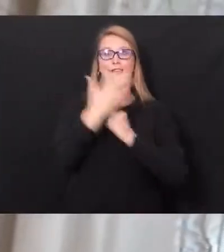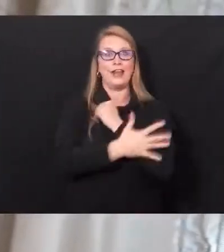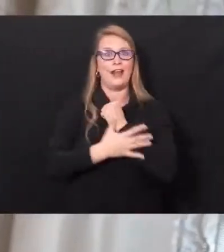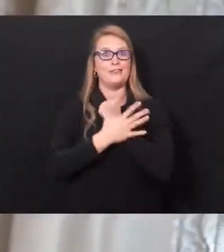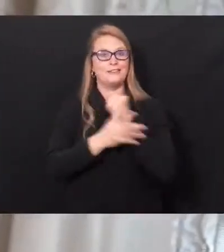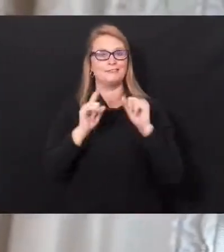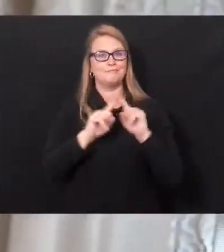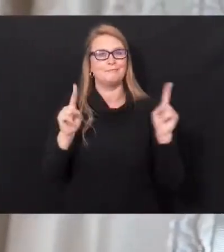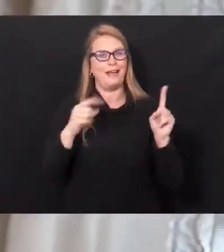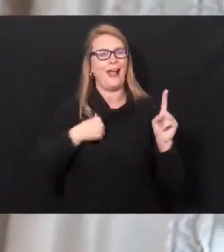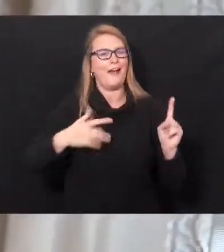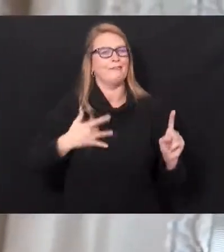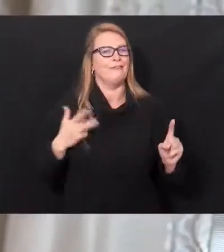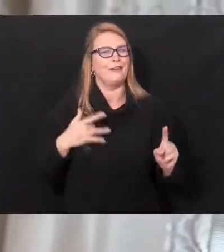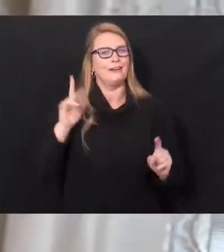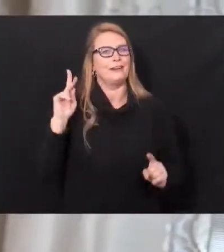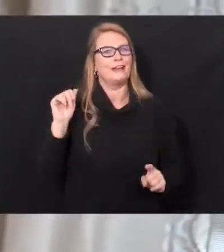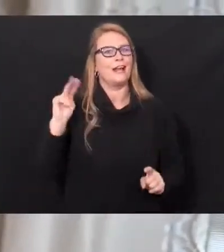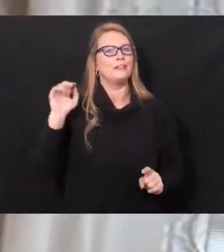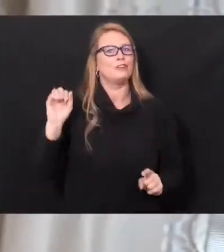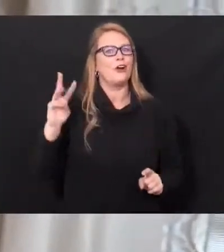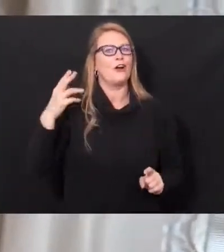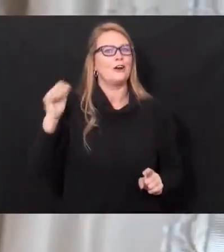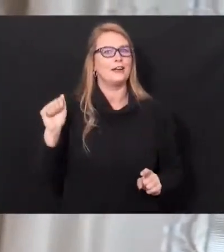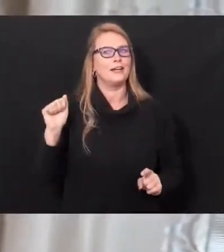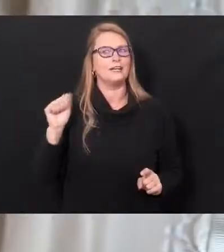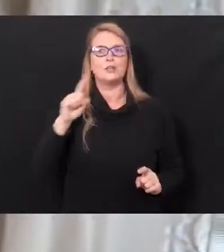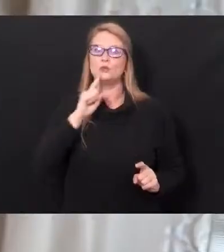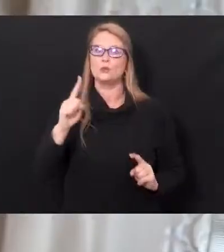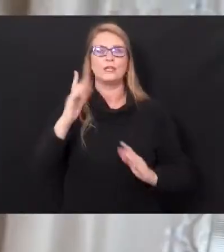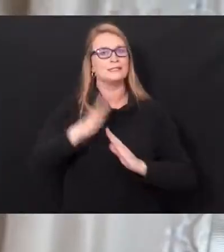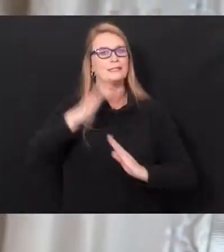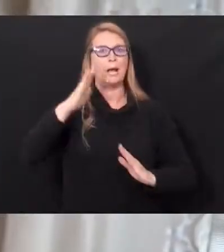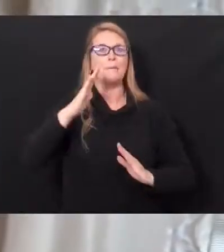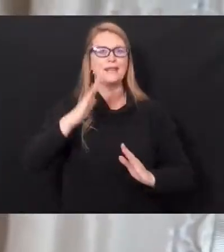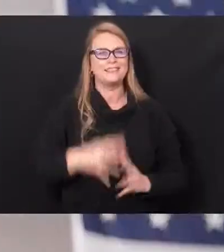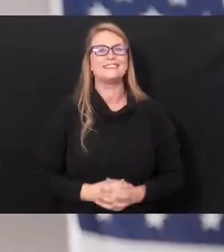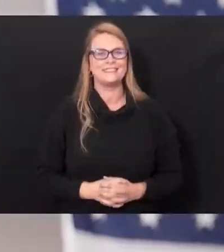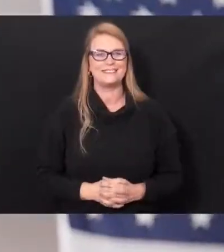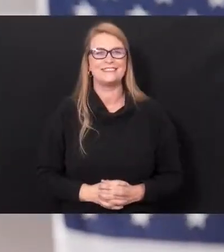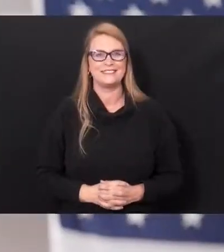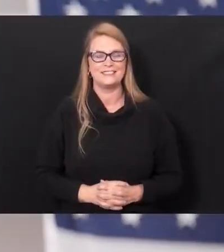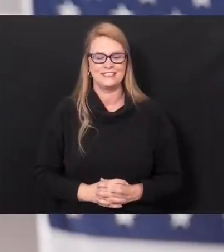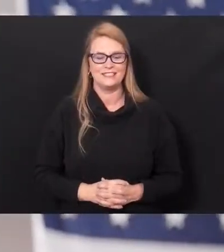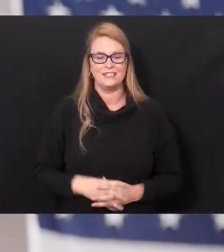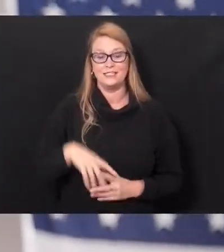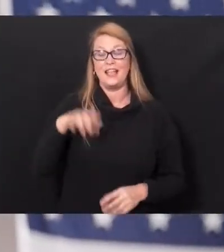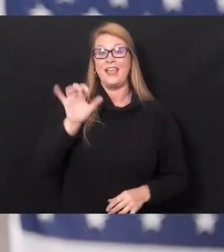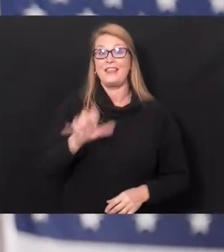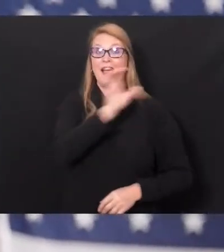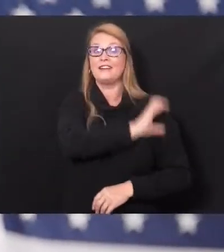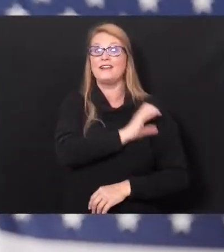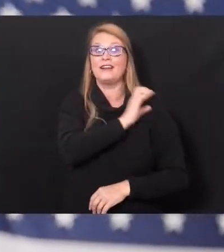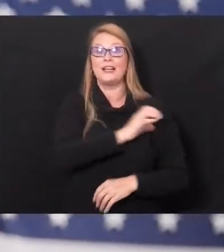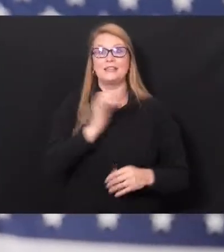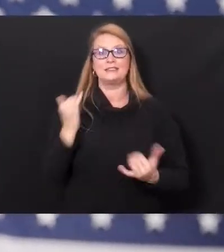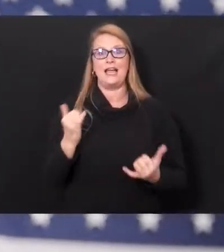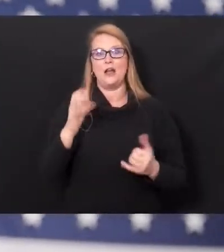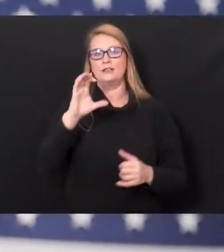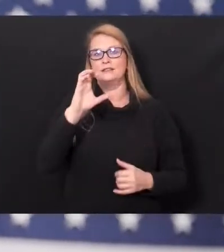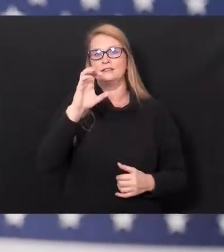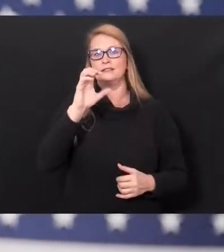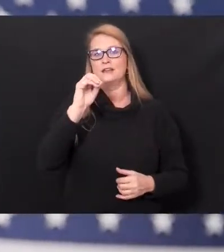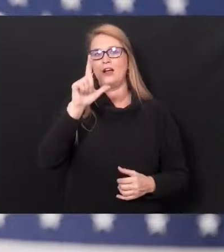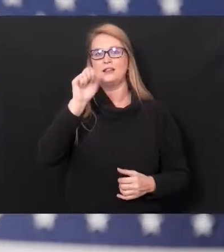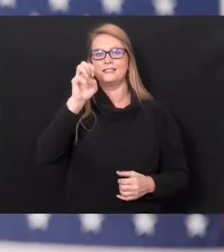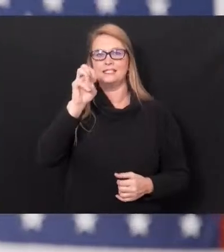think that Kanawha County is right up there with the top. The vaccine clinics being held at the Charleston Coliseum